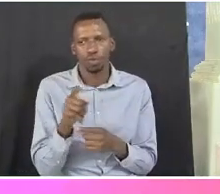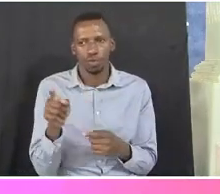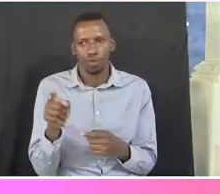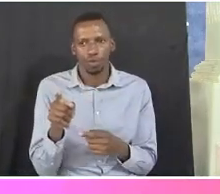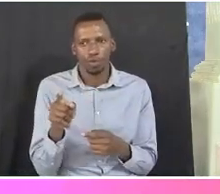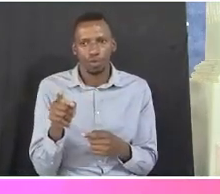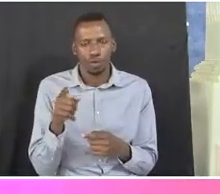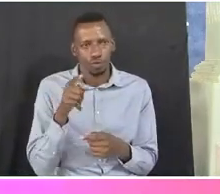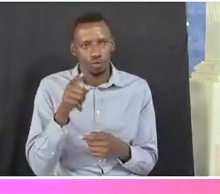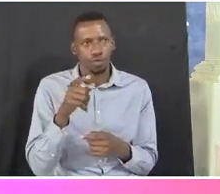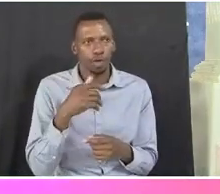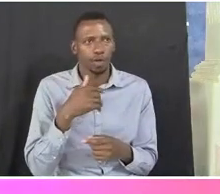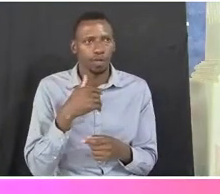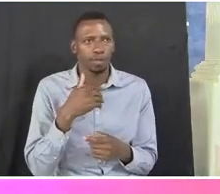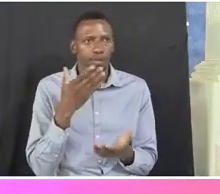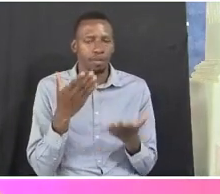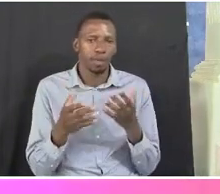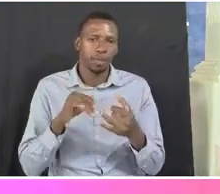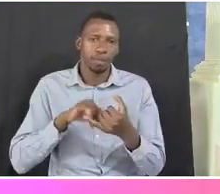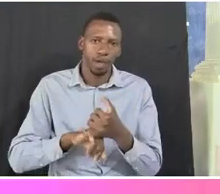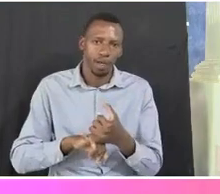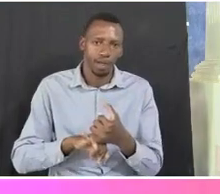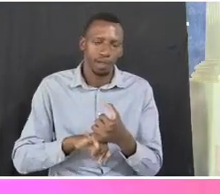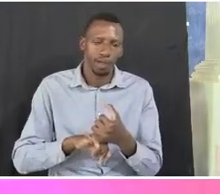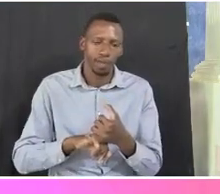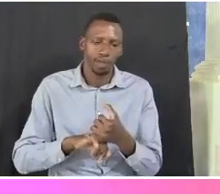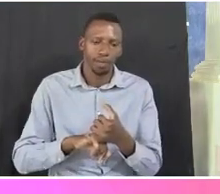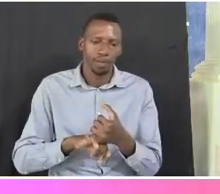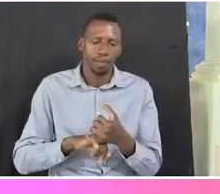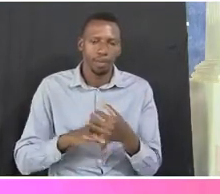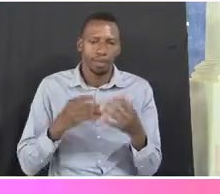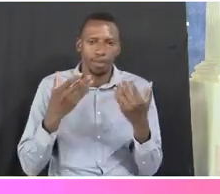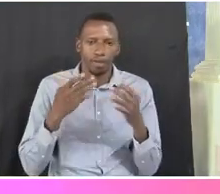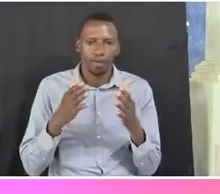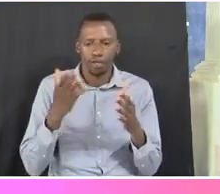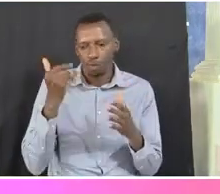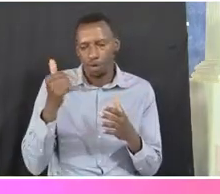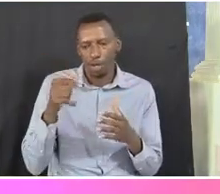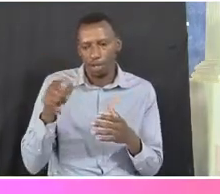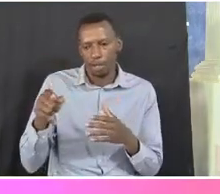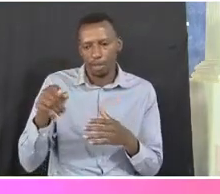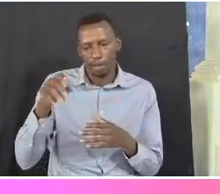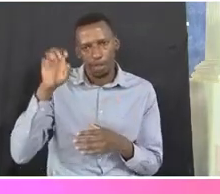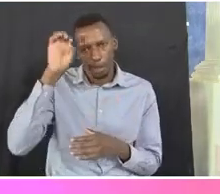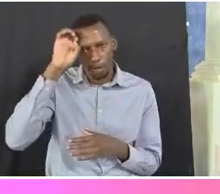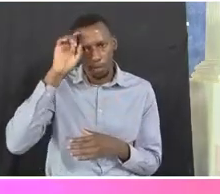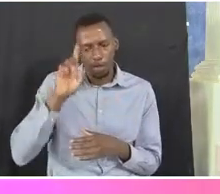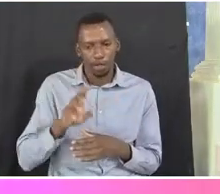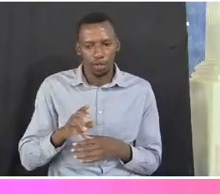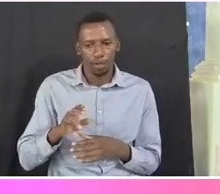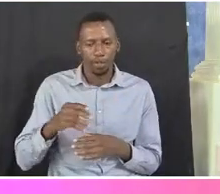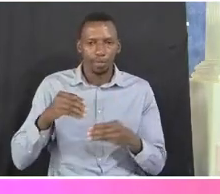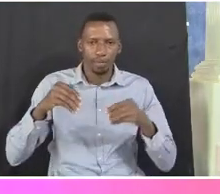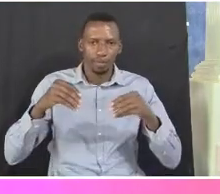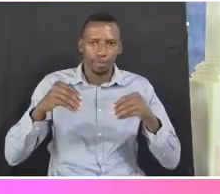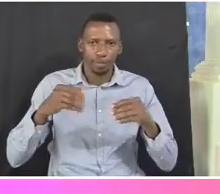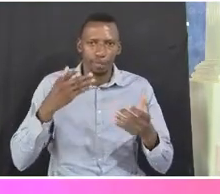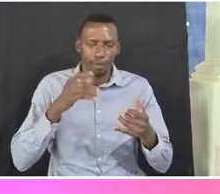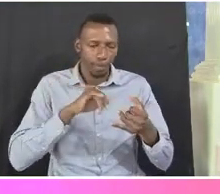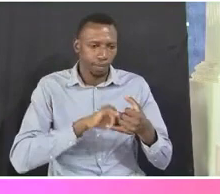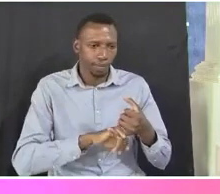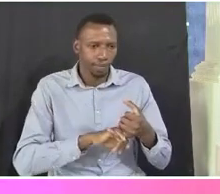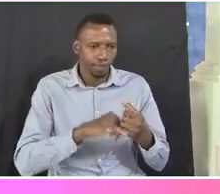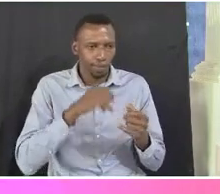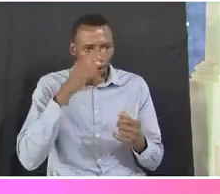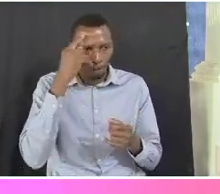the spouse. You may have married the spouse because she was educated. You may have married a spouse because he